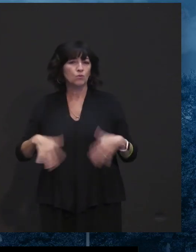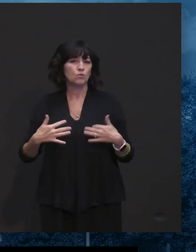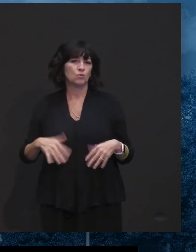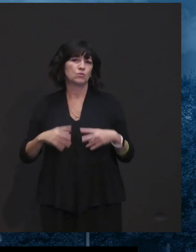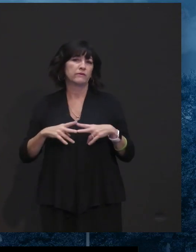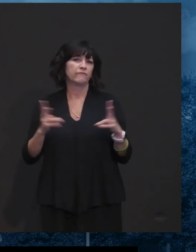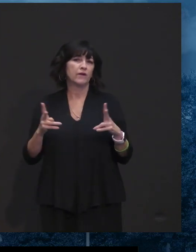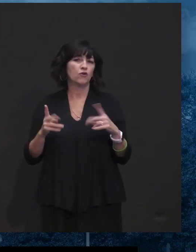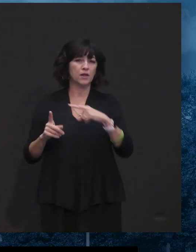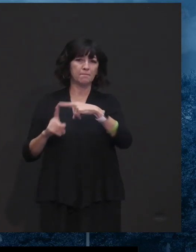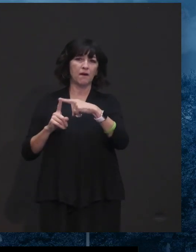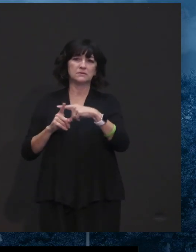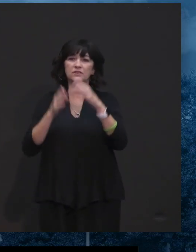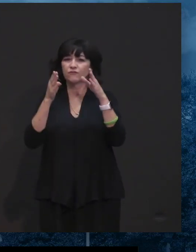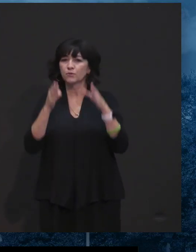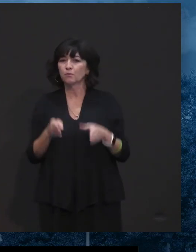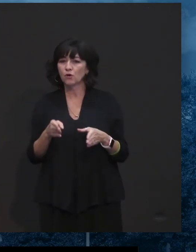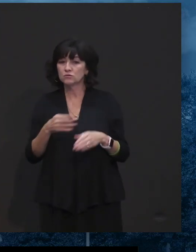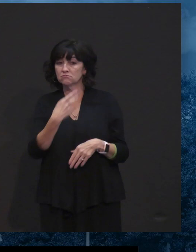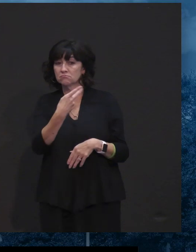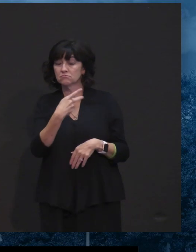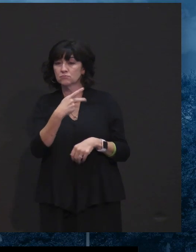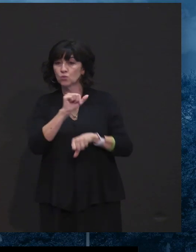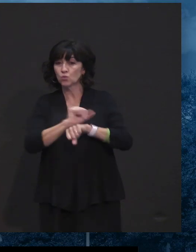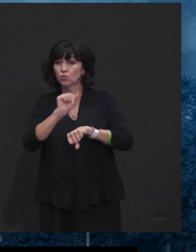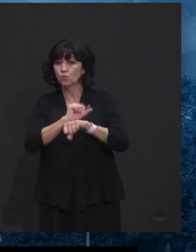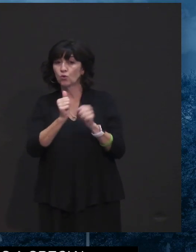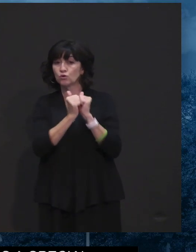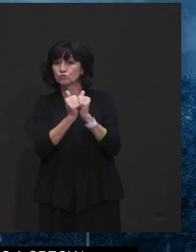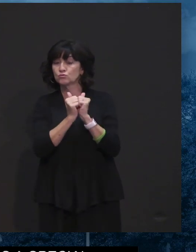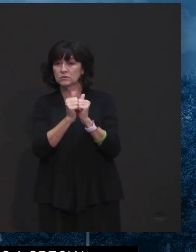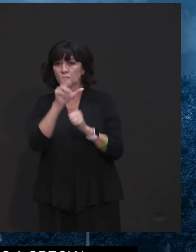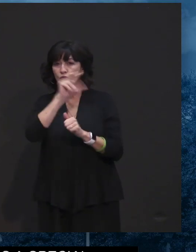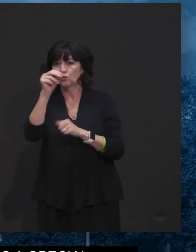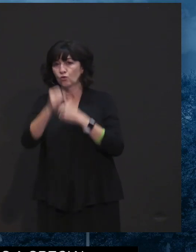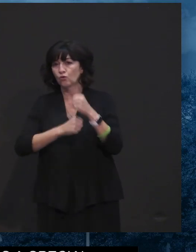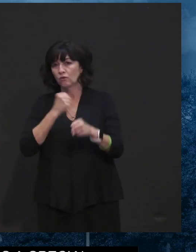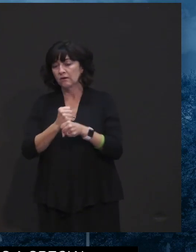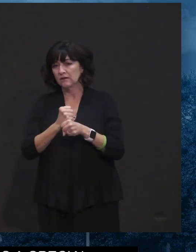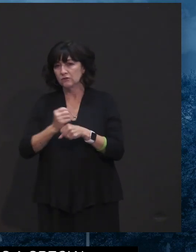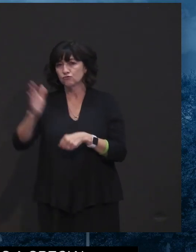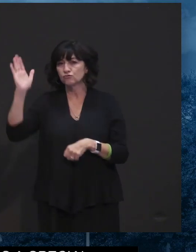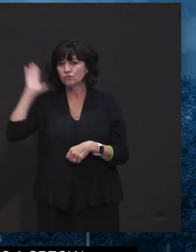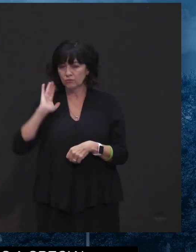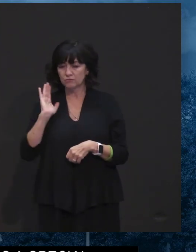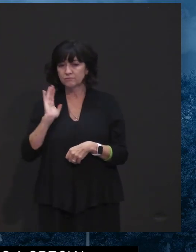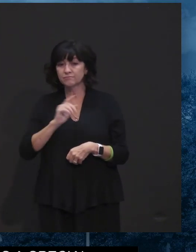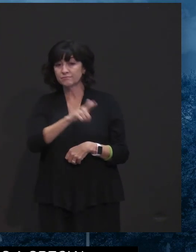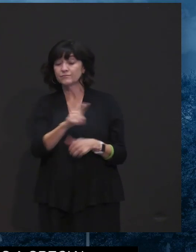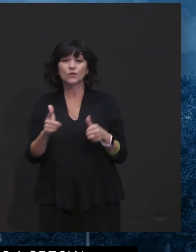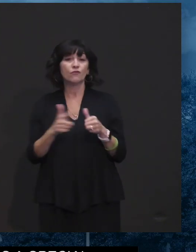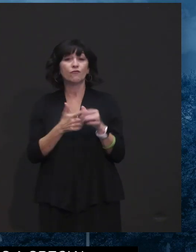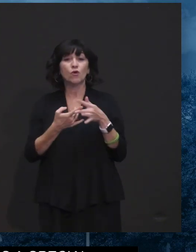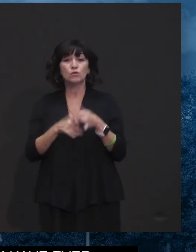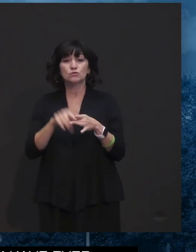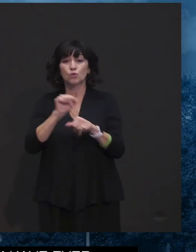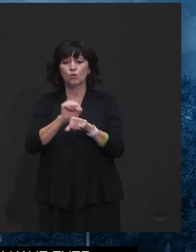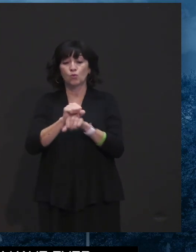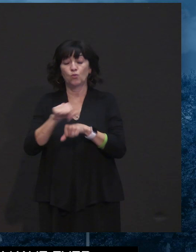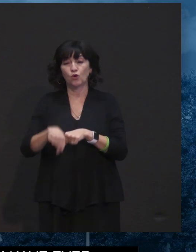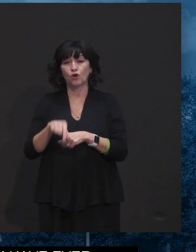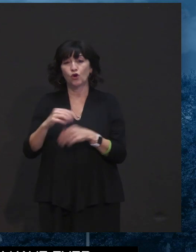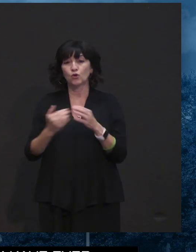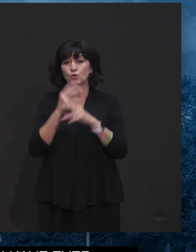together almost 30 years ago when she first came to work for Newcastle County, when I was working with